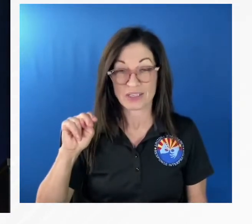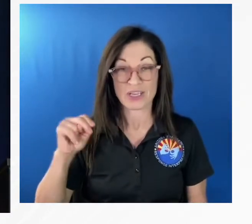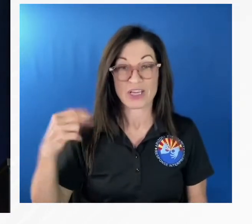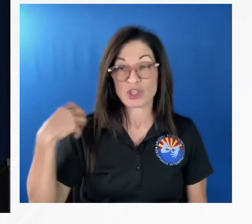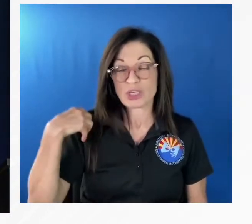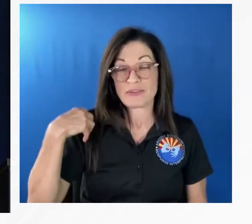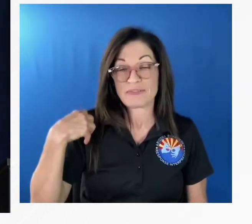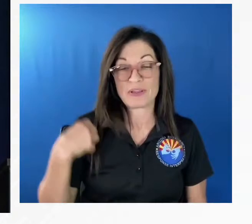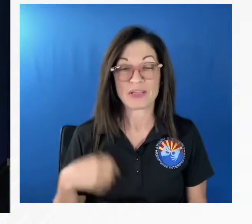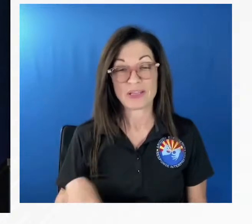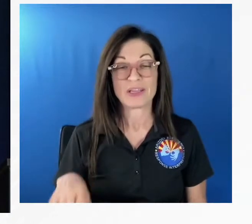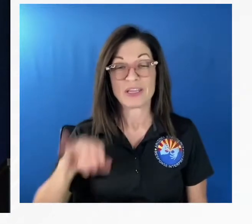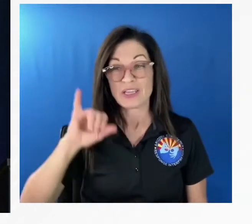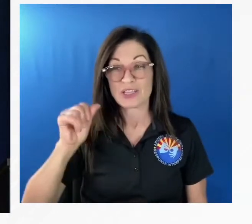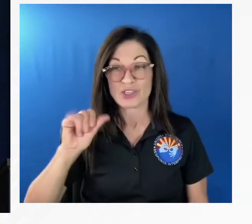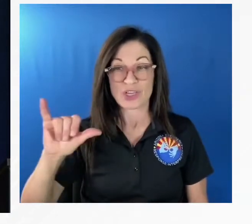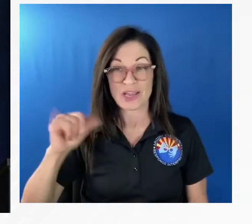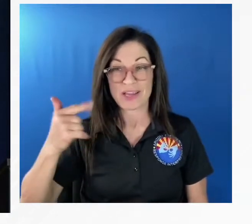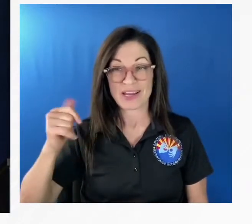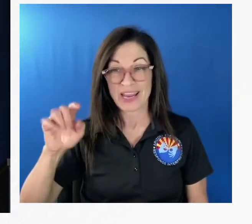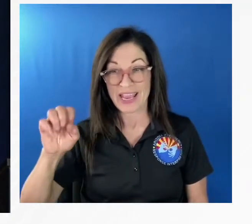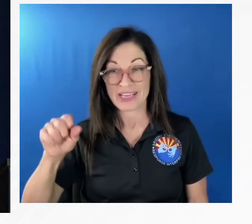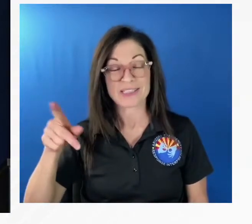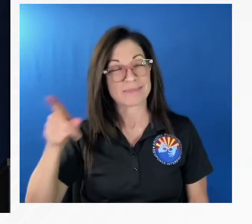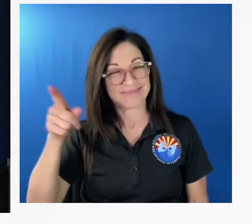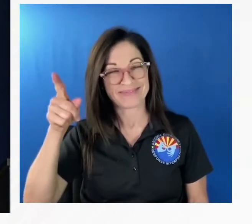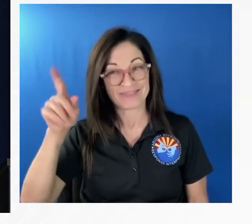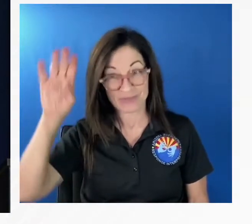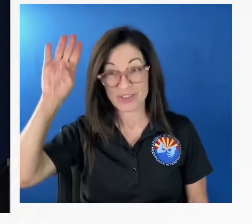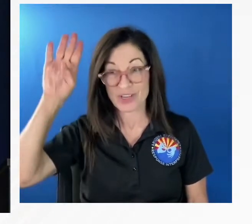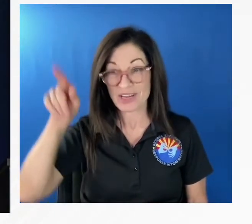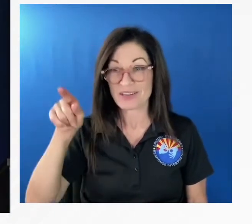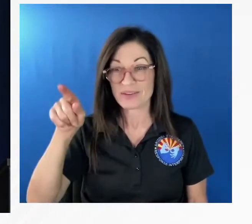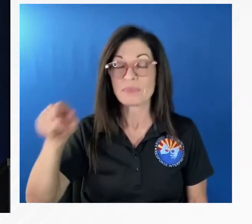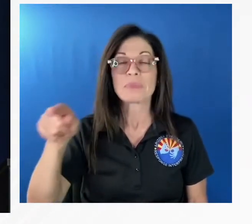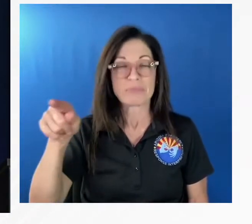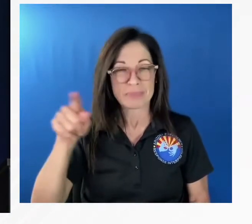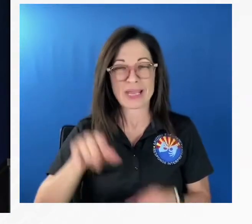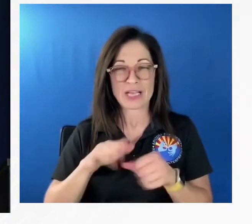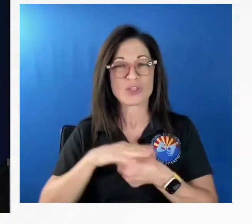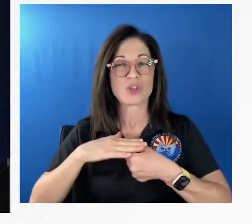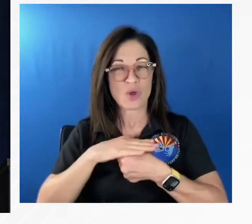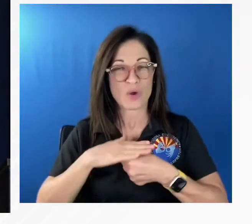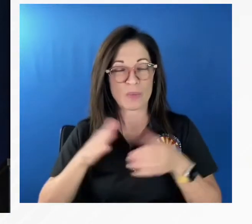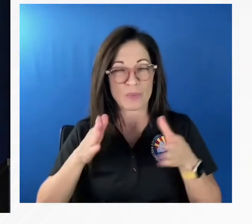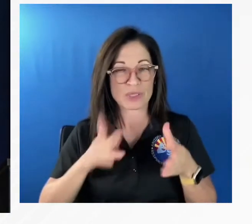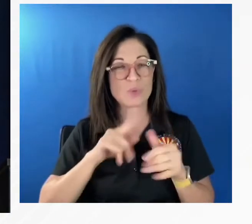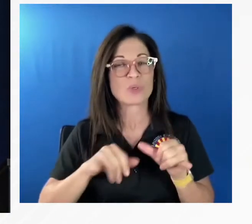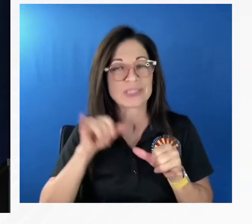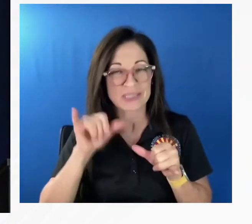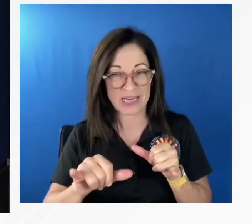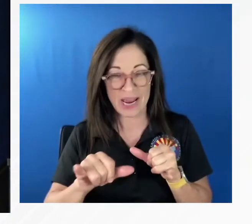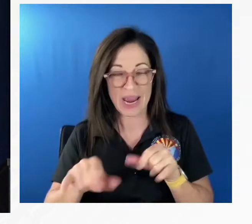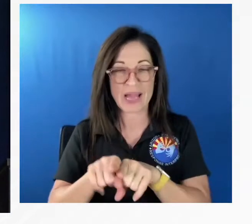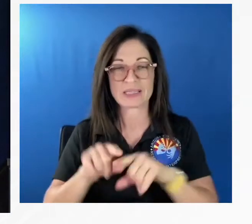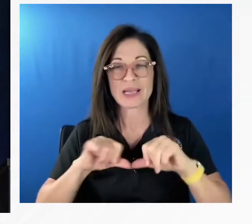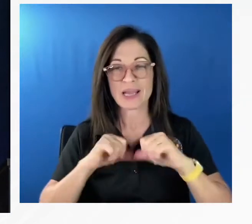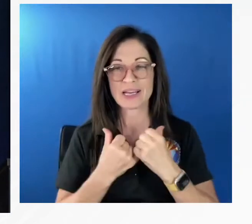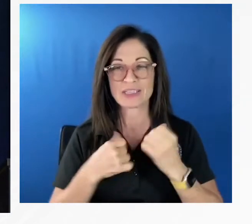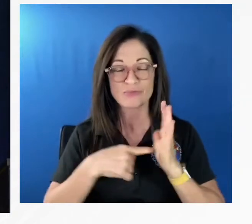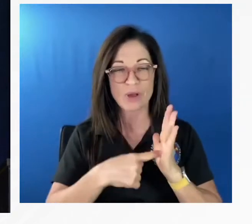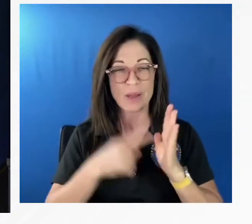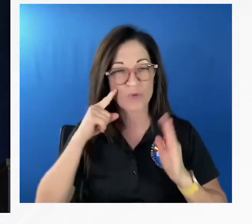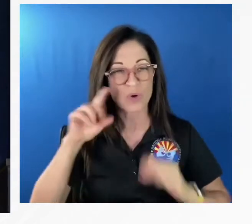your hand. He's a local boy. He's going to stay involved as the agency rep for CAL FIRE. We're going to